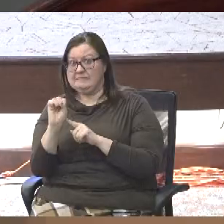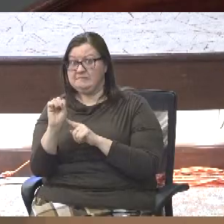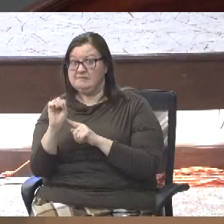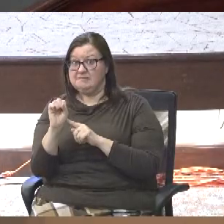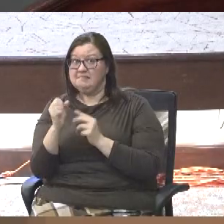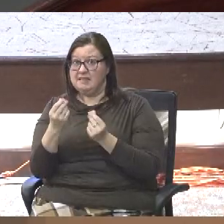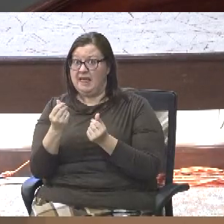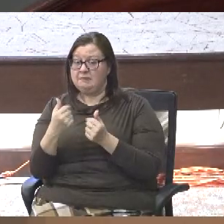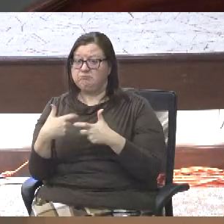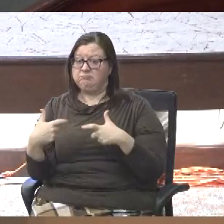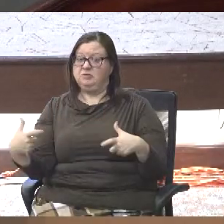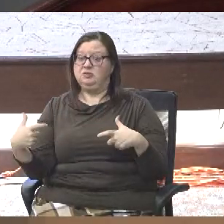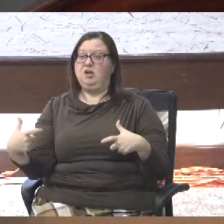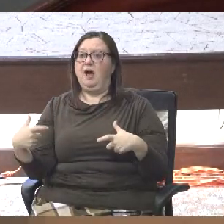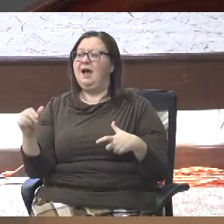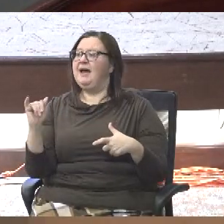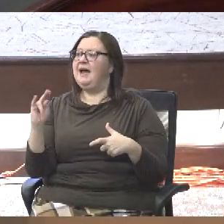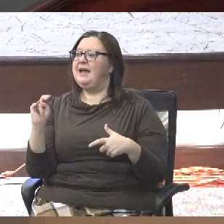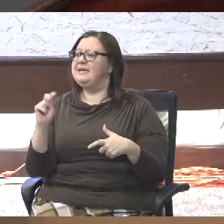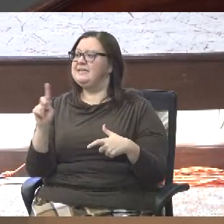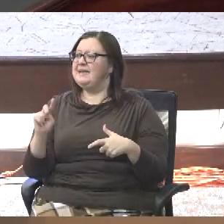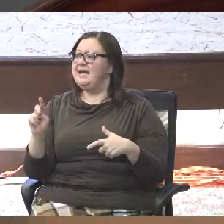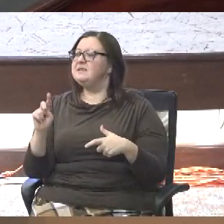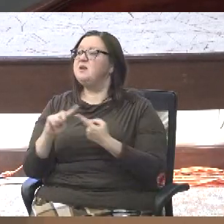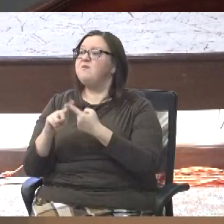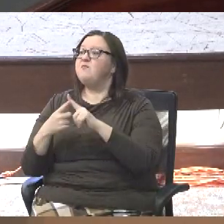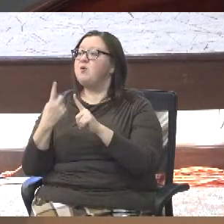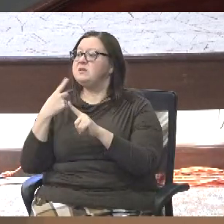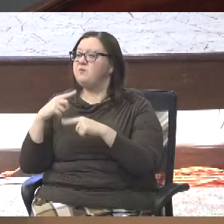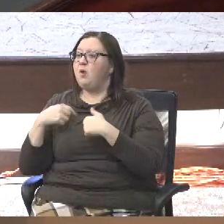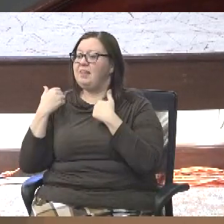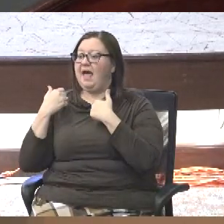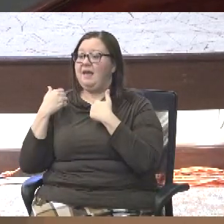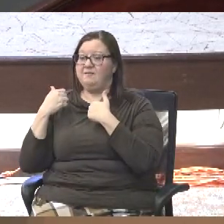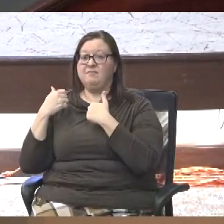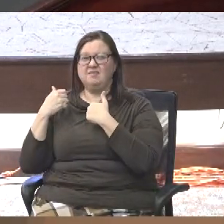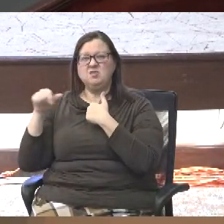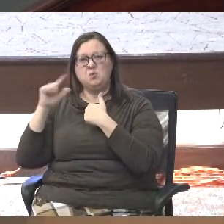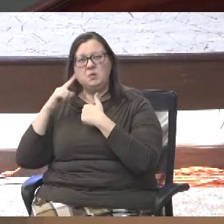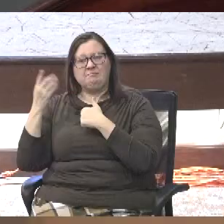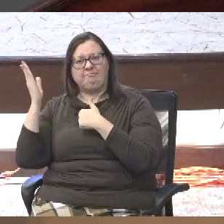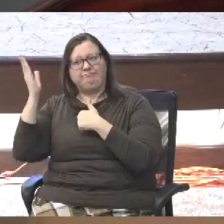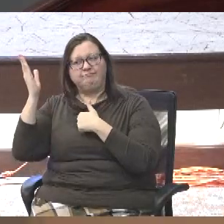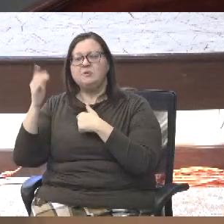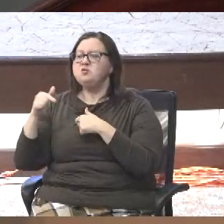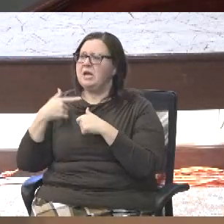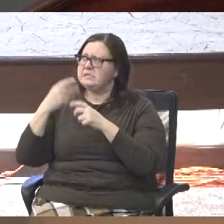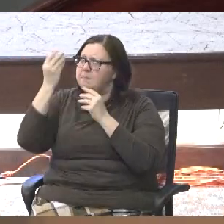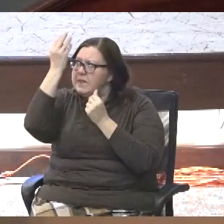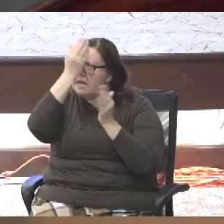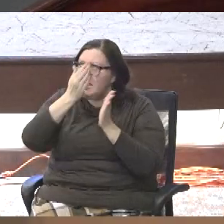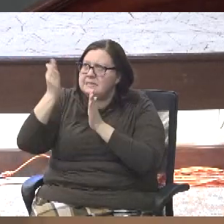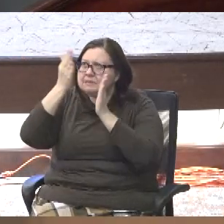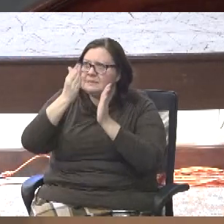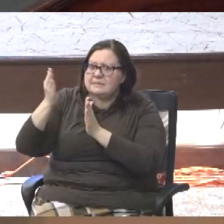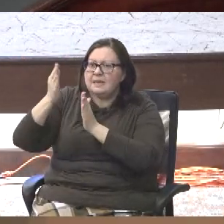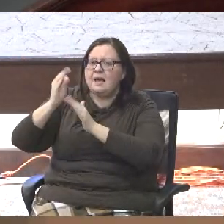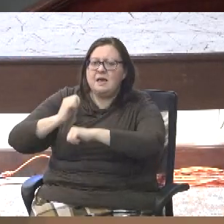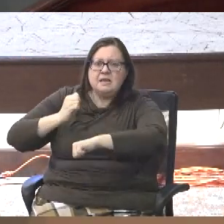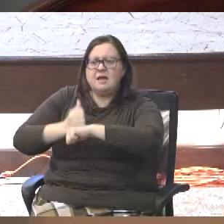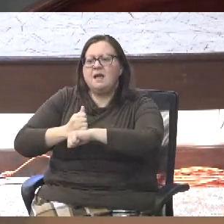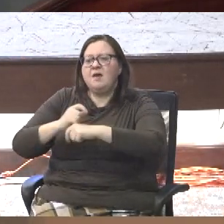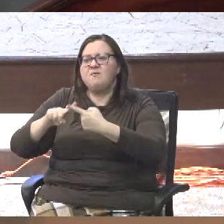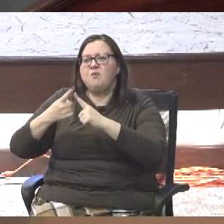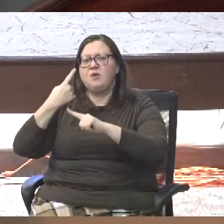you'll probably hear from Inez at some point on the Friends for Life development. She has a lot of plans to develop this into a Friends for